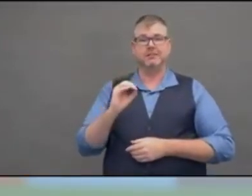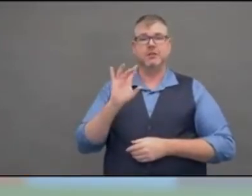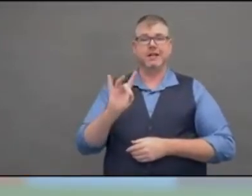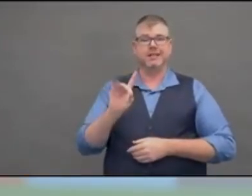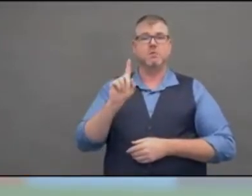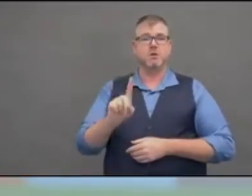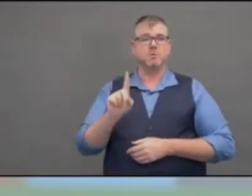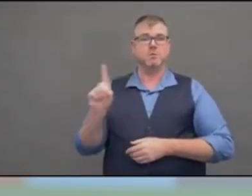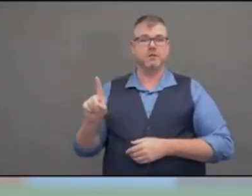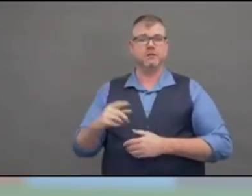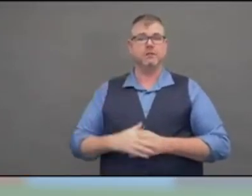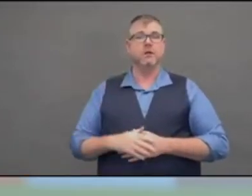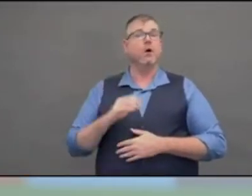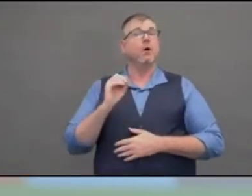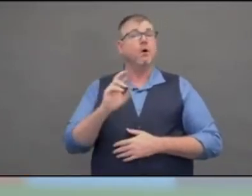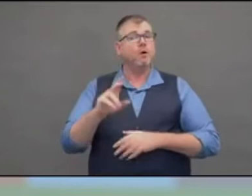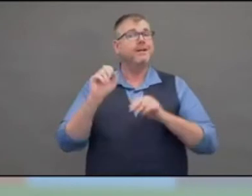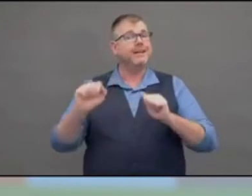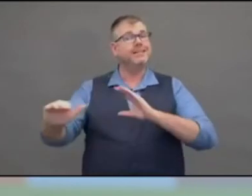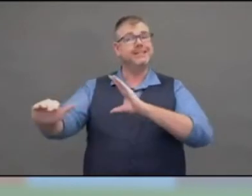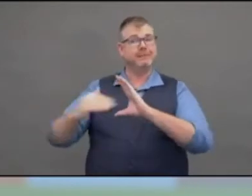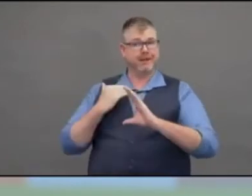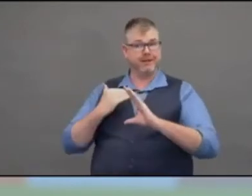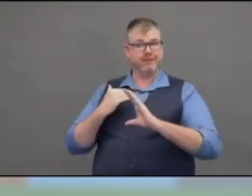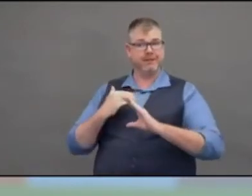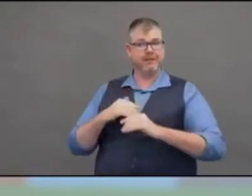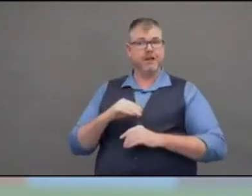408-280-0811, or you can email us at